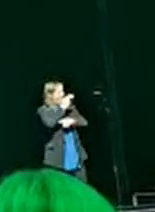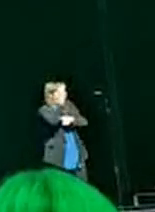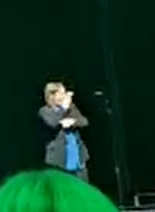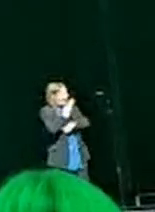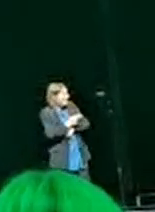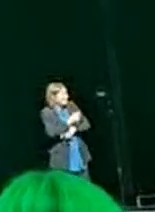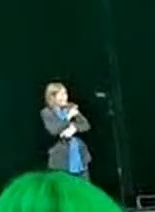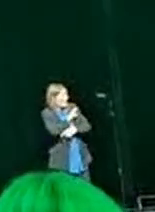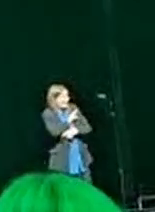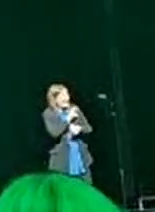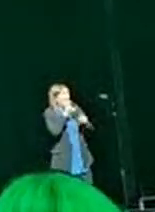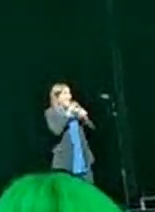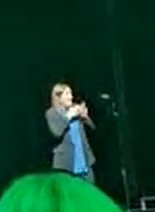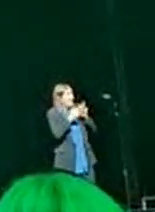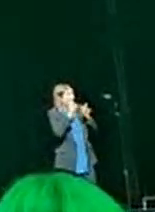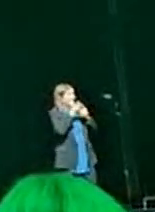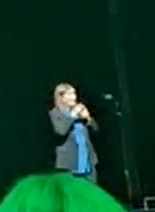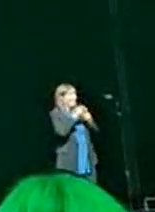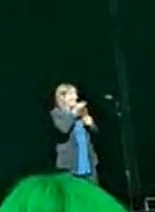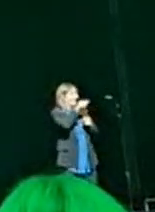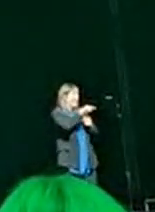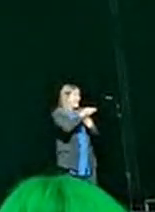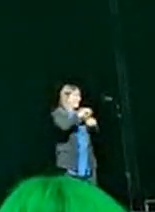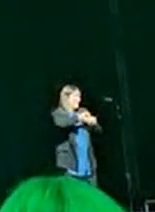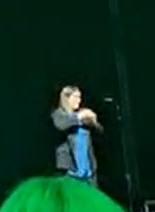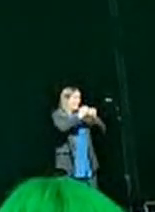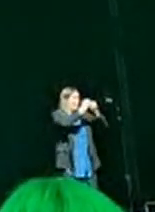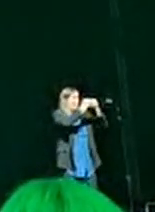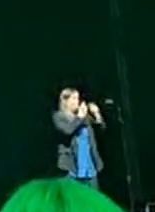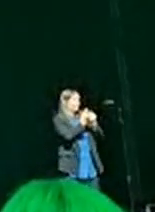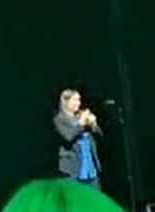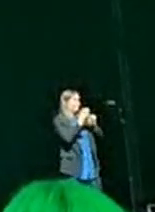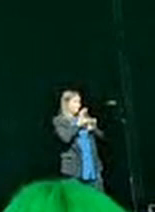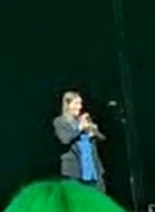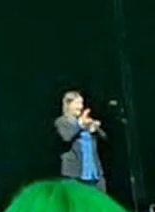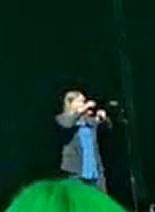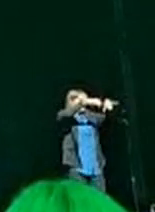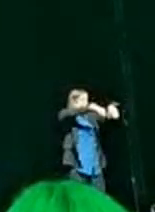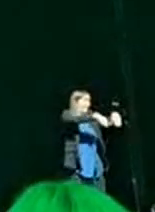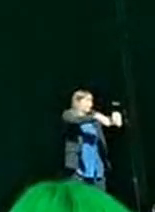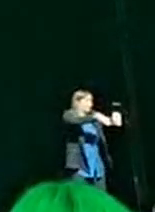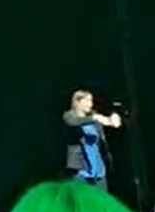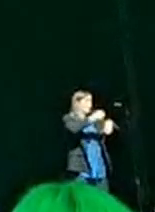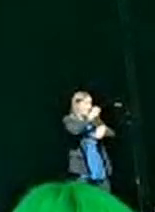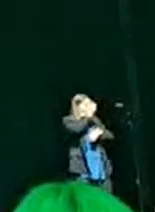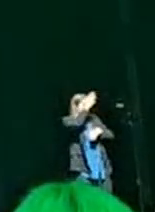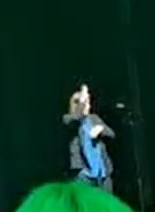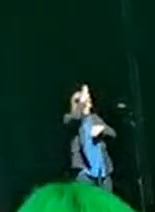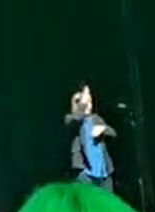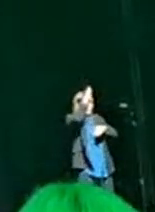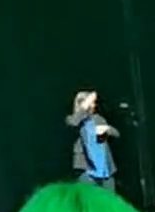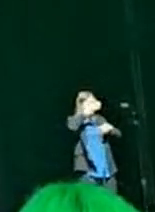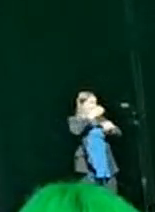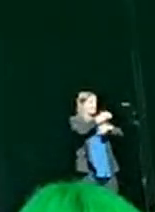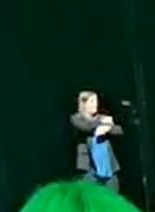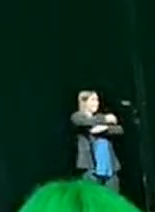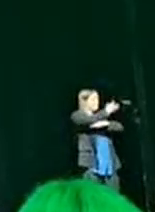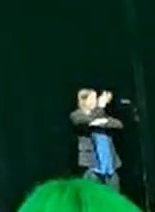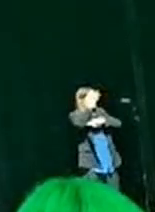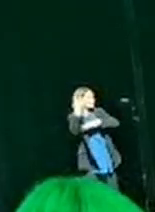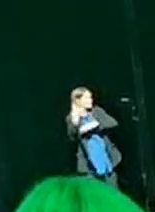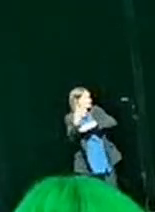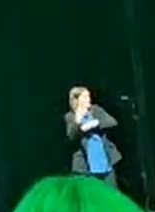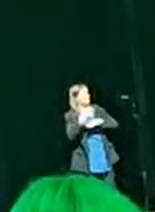Because David and him built an installation for me, the Roman Fortress over at the Castlefield. And